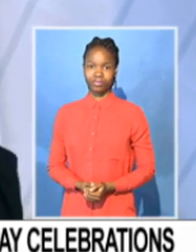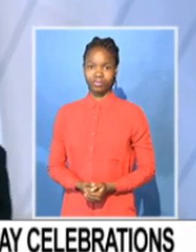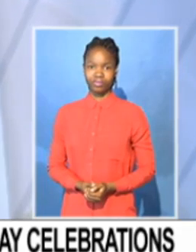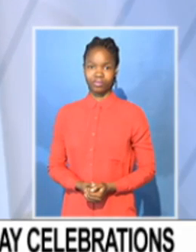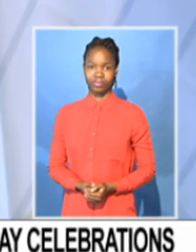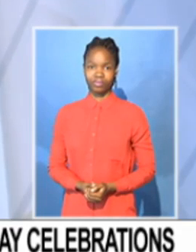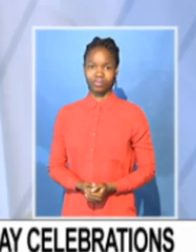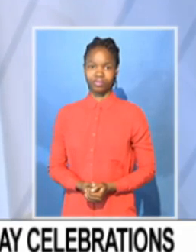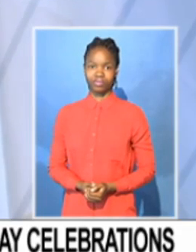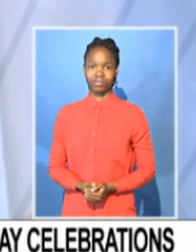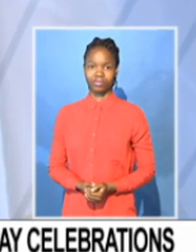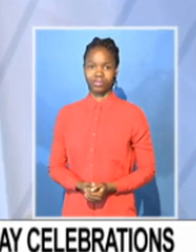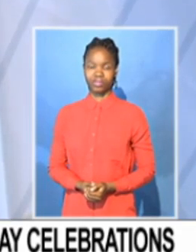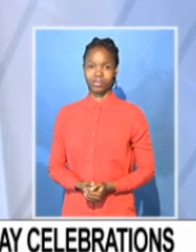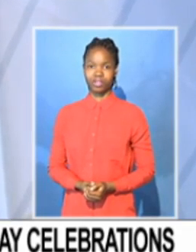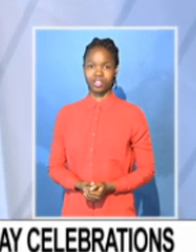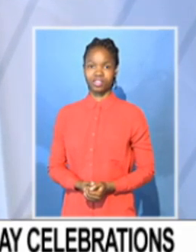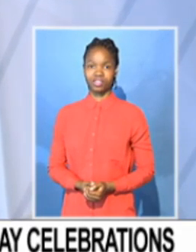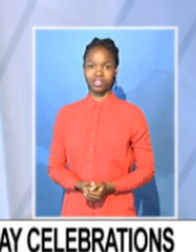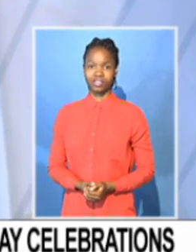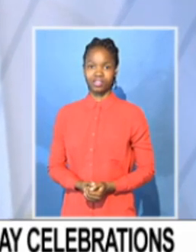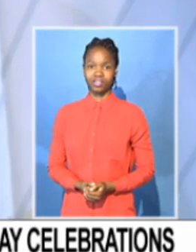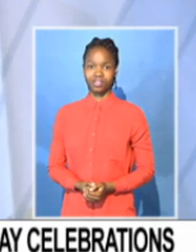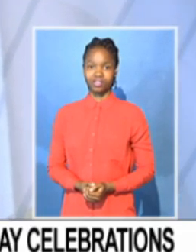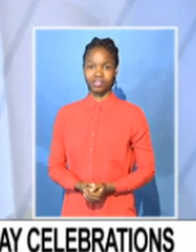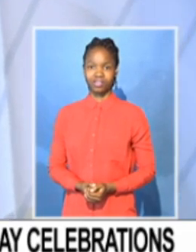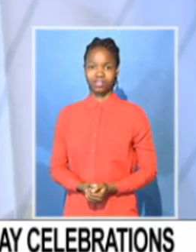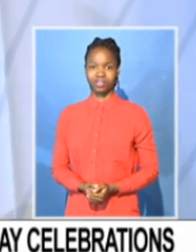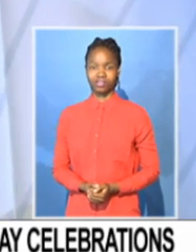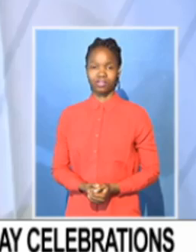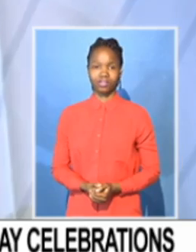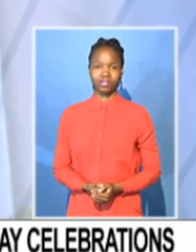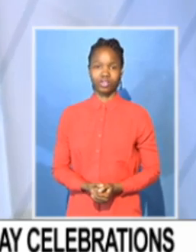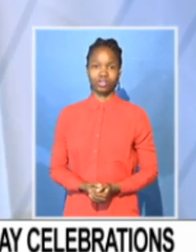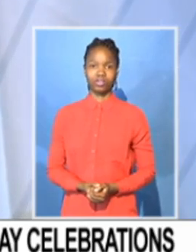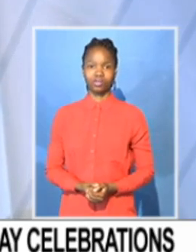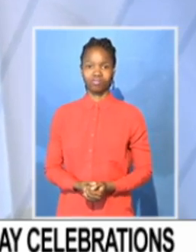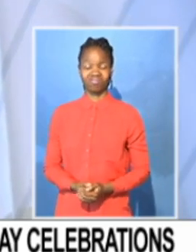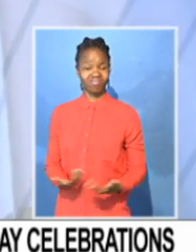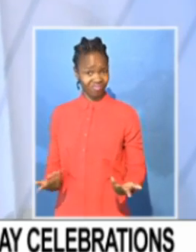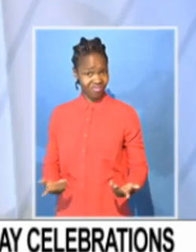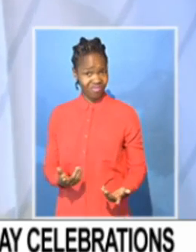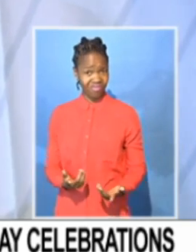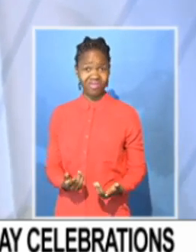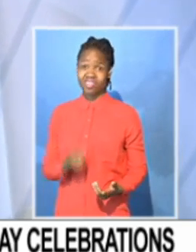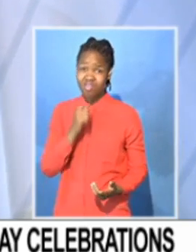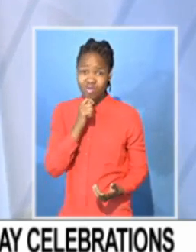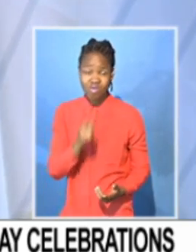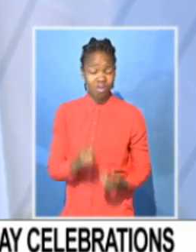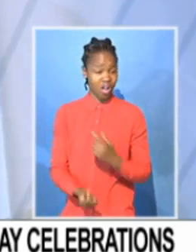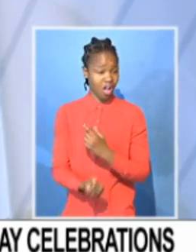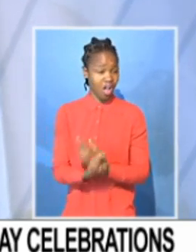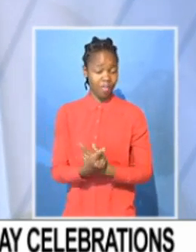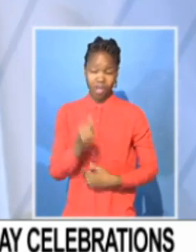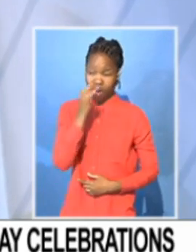We wish to emphasize that nobody is above the law when it comes